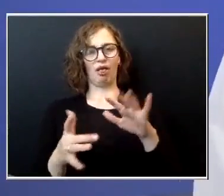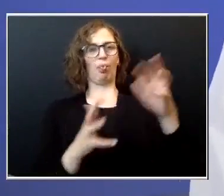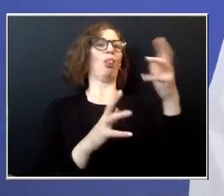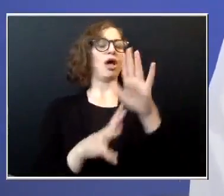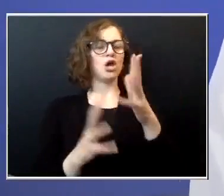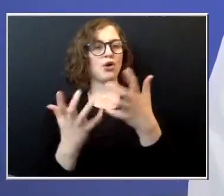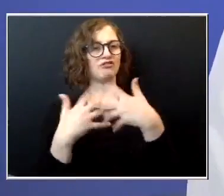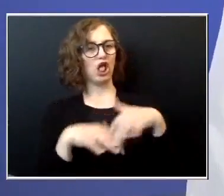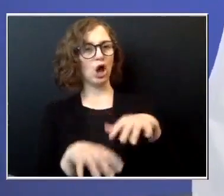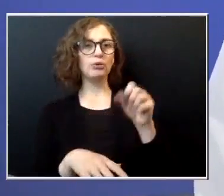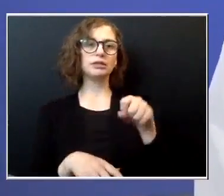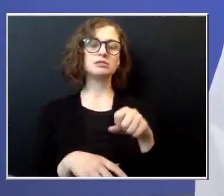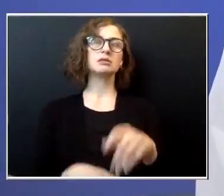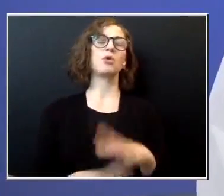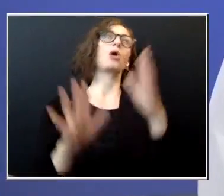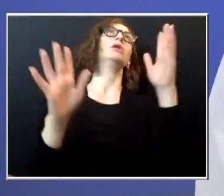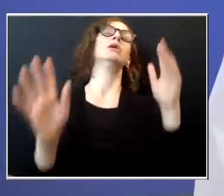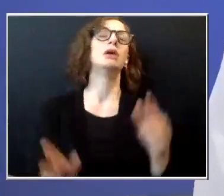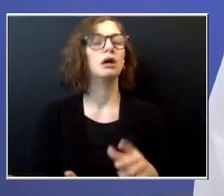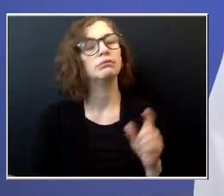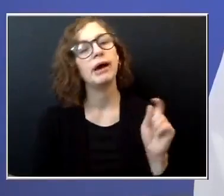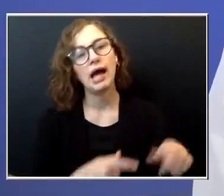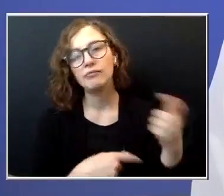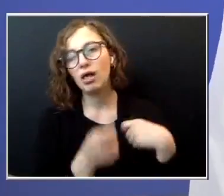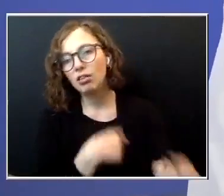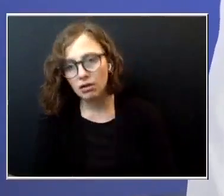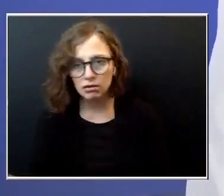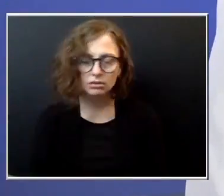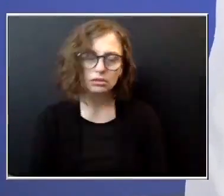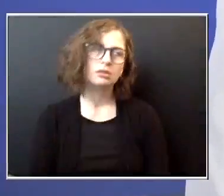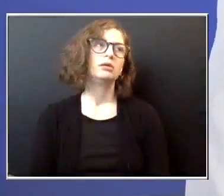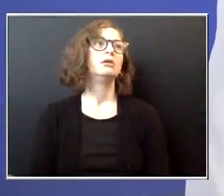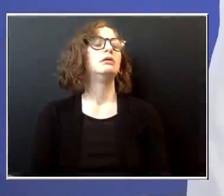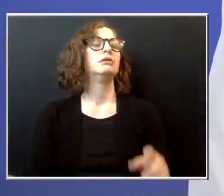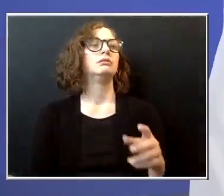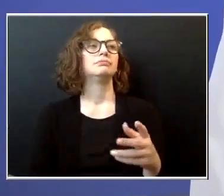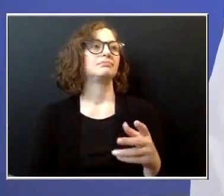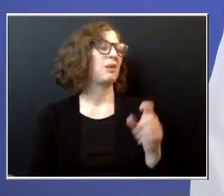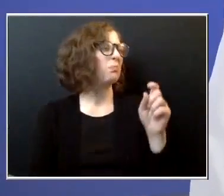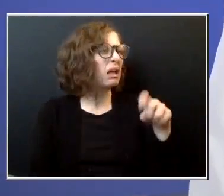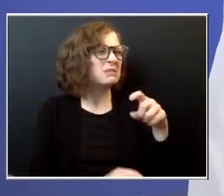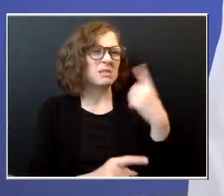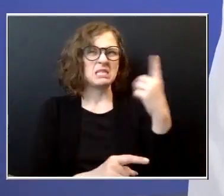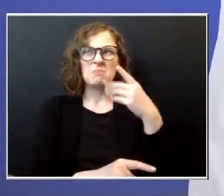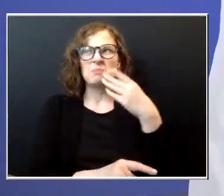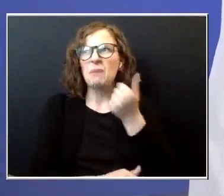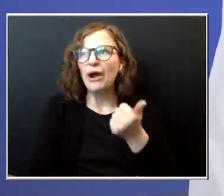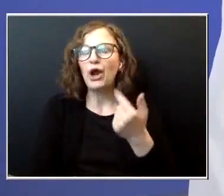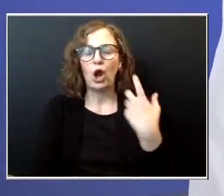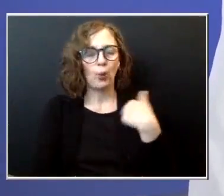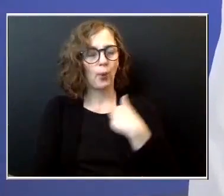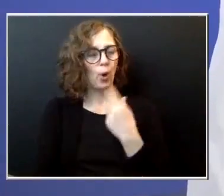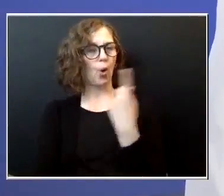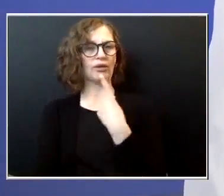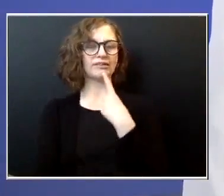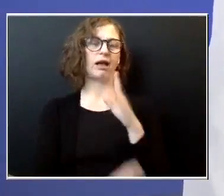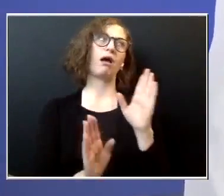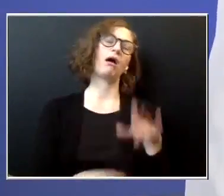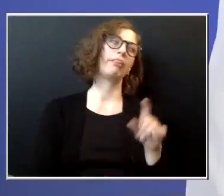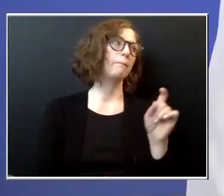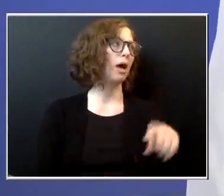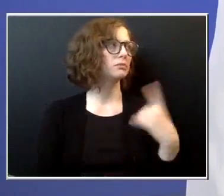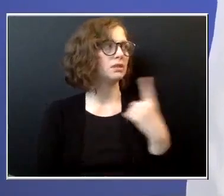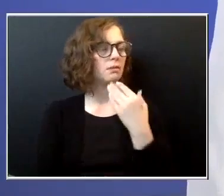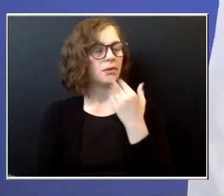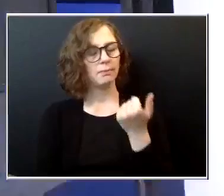you're like, oh my gosh, we have to do this again, there has to be a better way. So you're constantly saying there has to be a better way as you're doing the case.